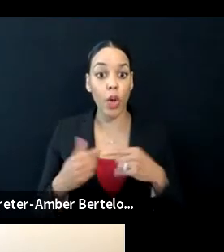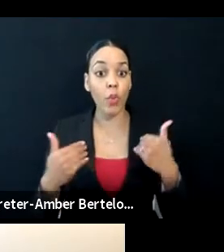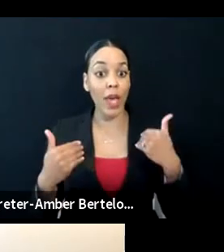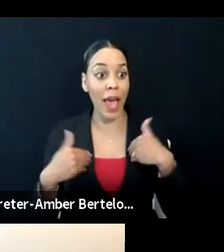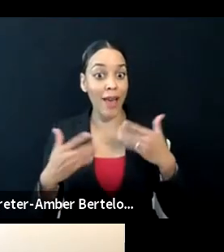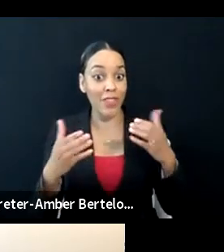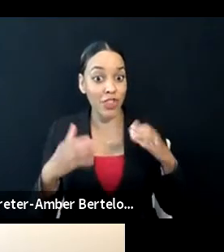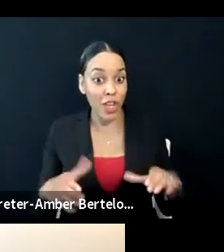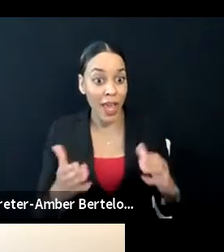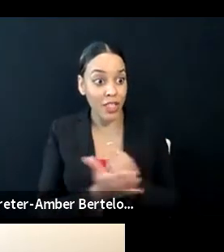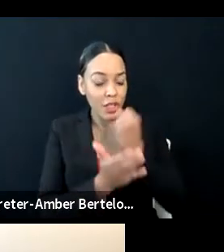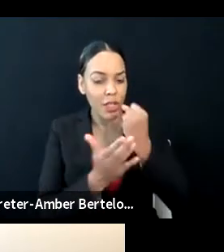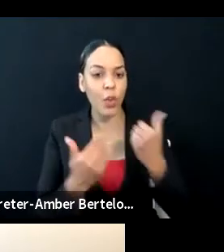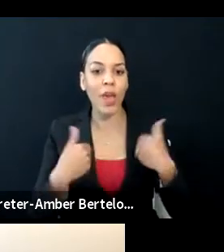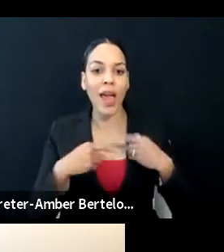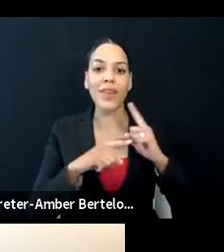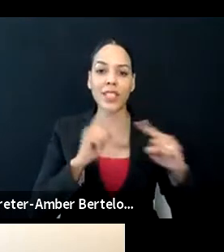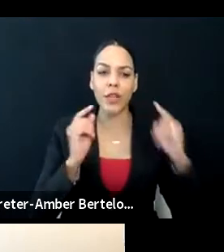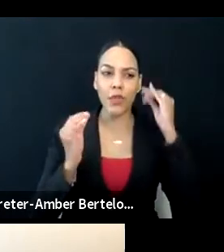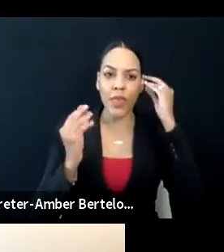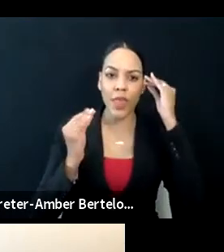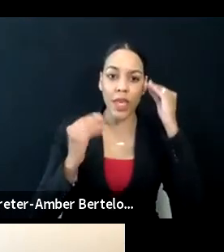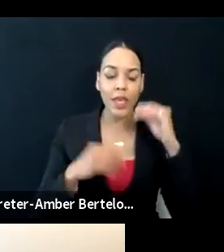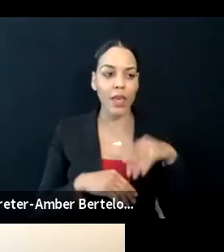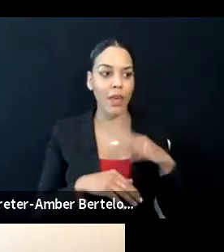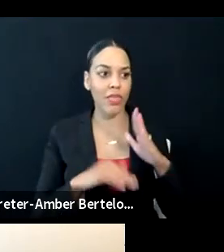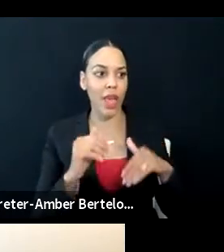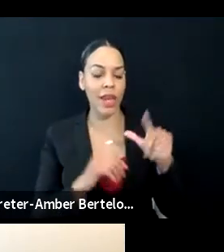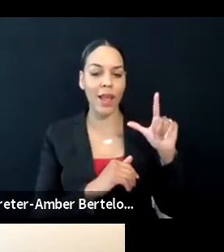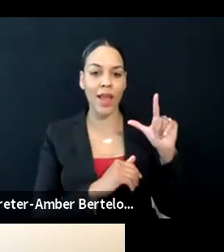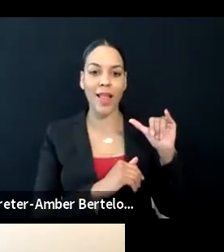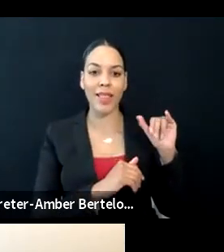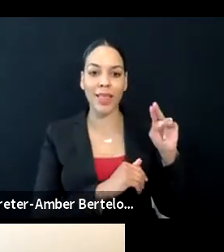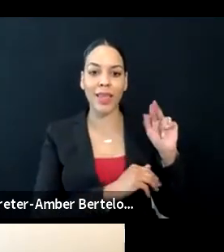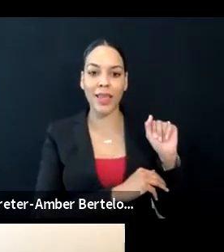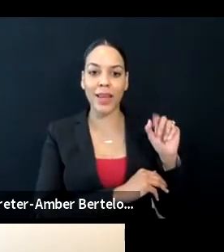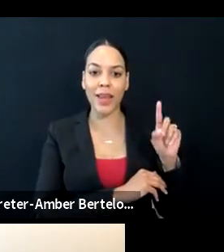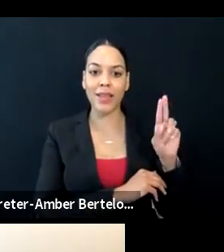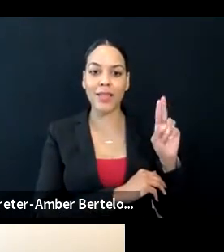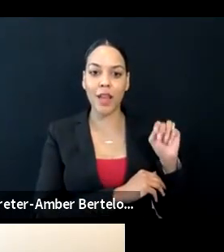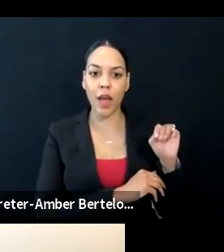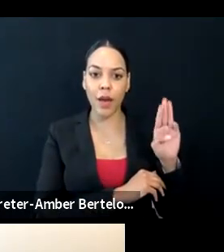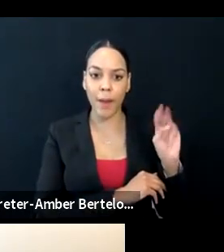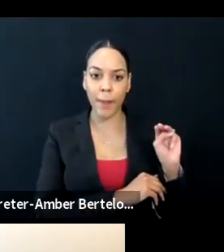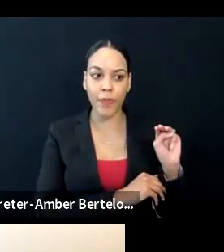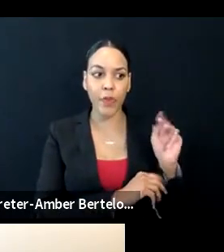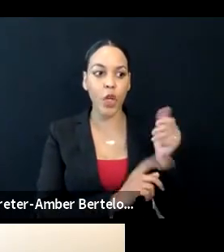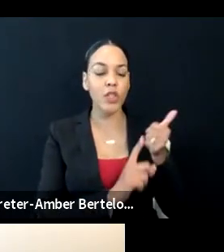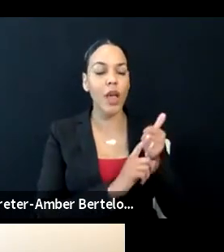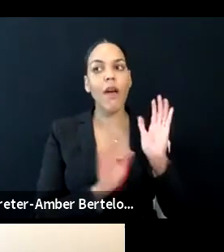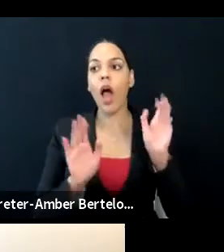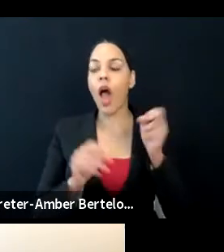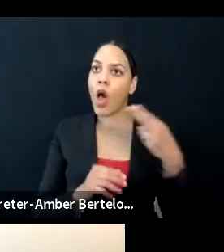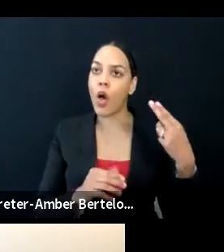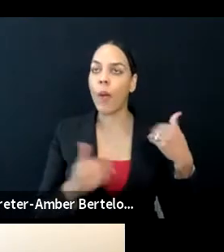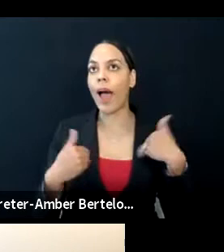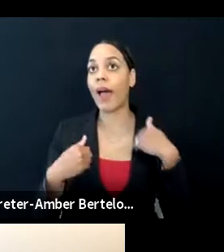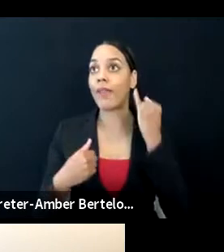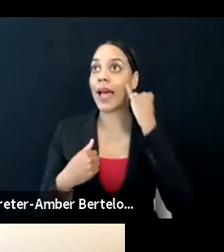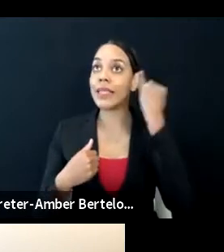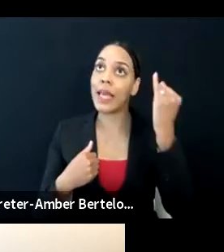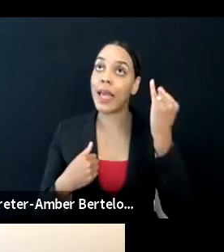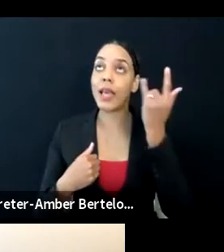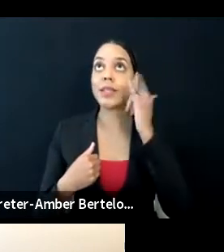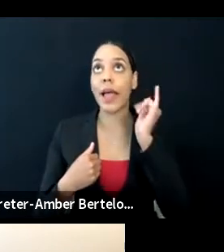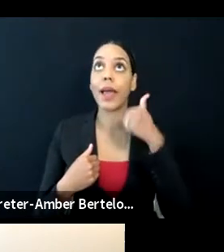know, Lena Dunham did. Lena Dunham just kind of like, I have an idea. You know, it's like me and my friends and we're in